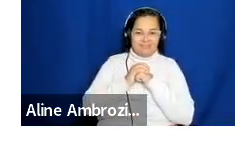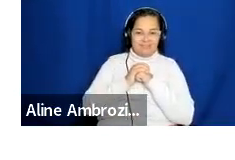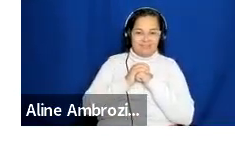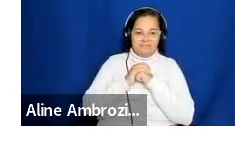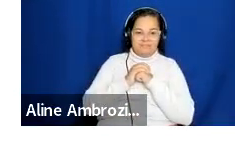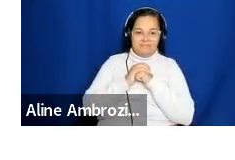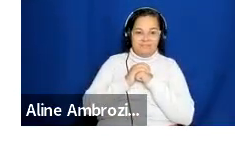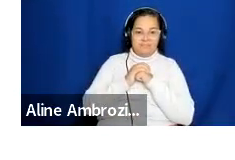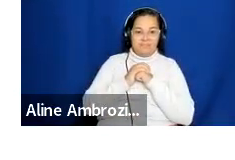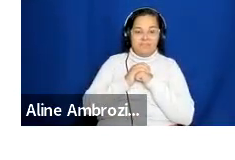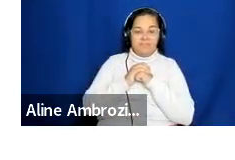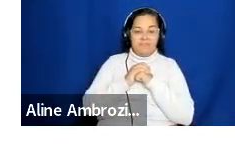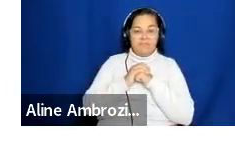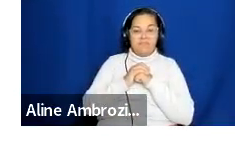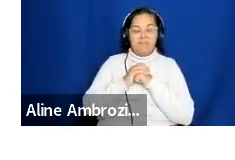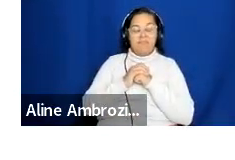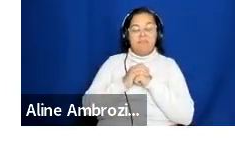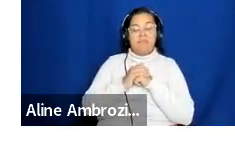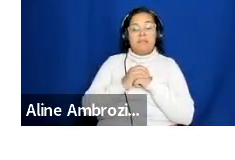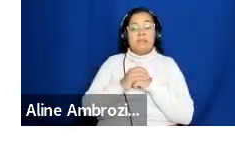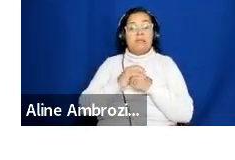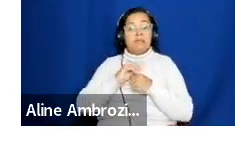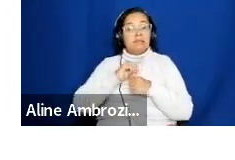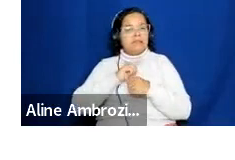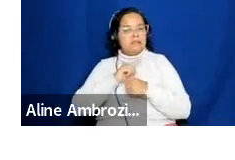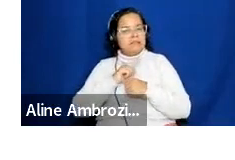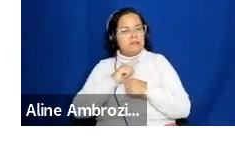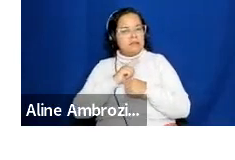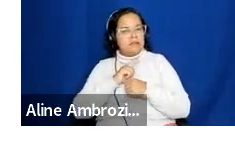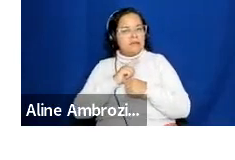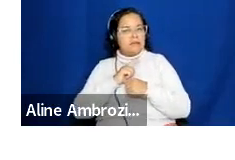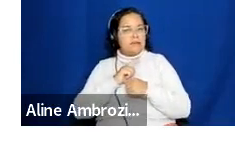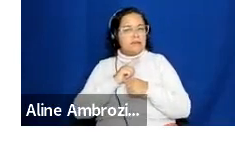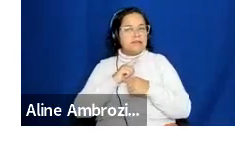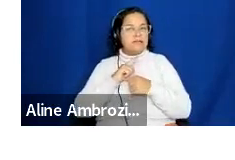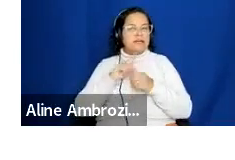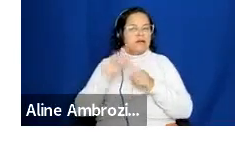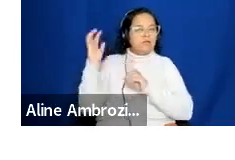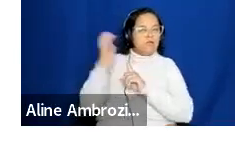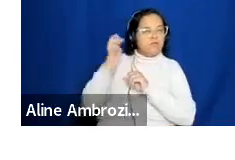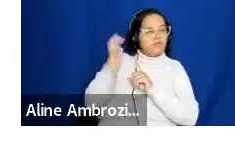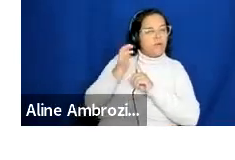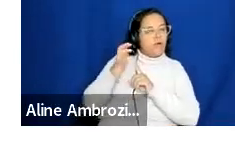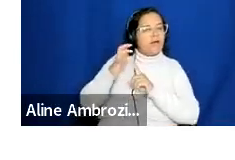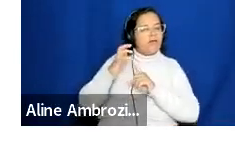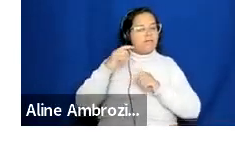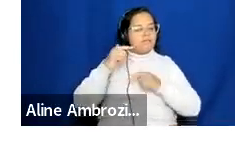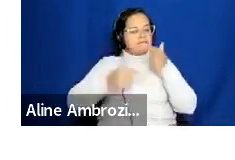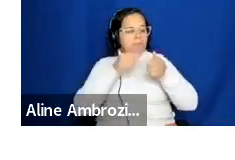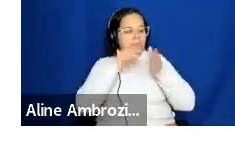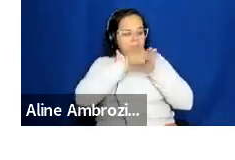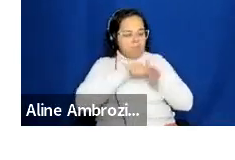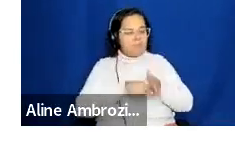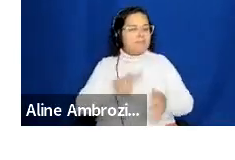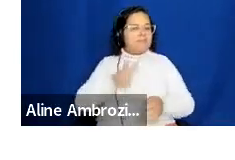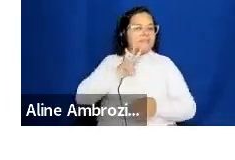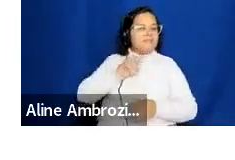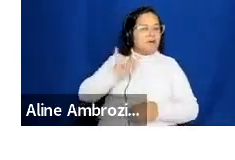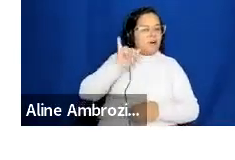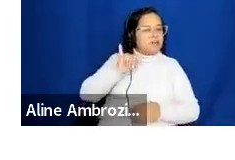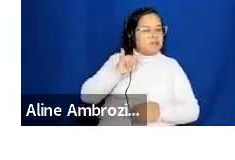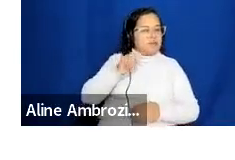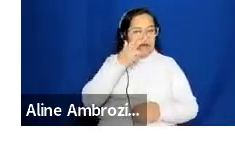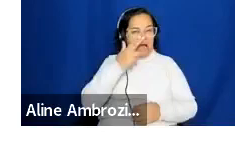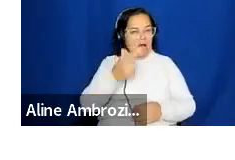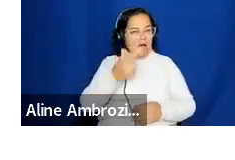Would it have made a difference to Vygotsky's work had he been familiar with the German ideology? I think